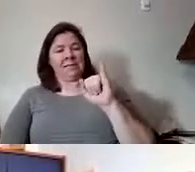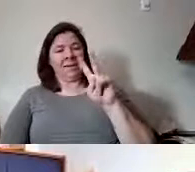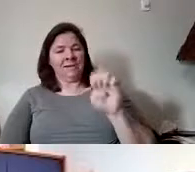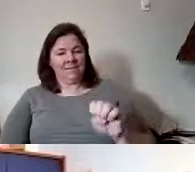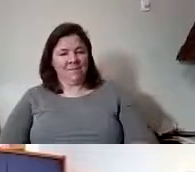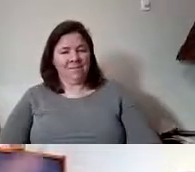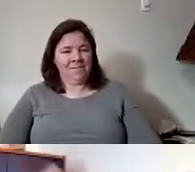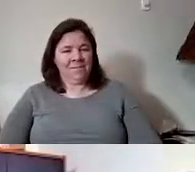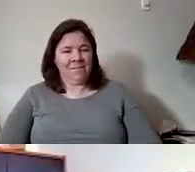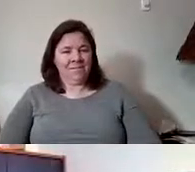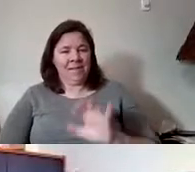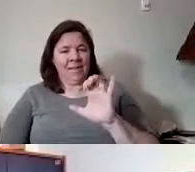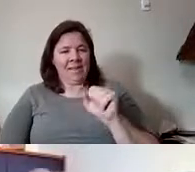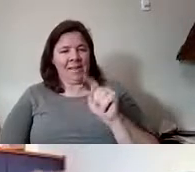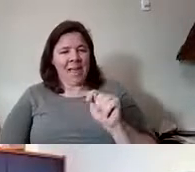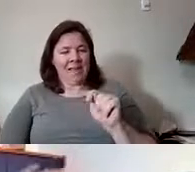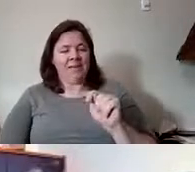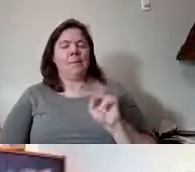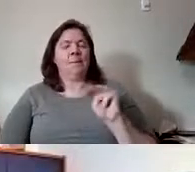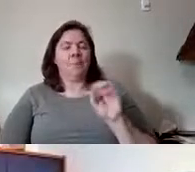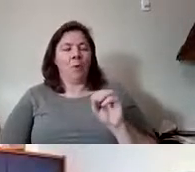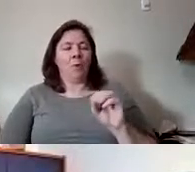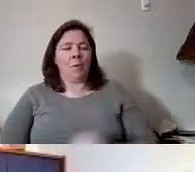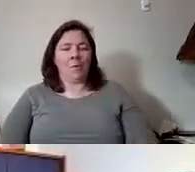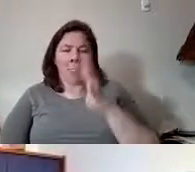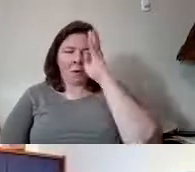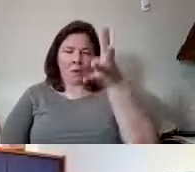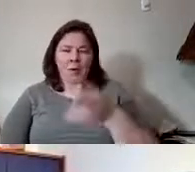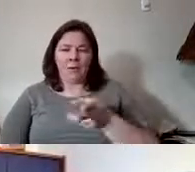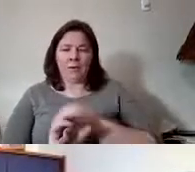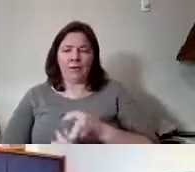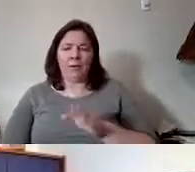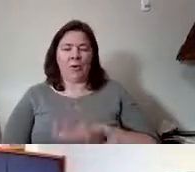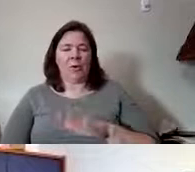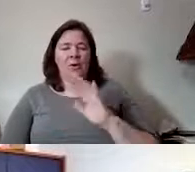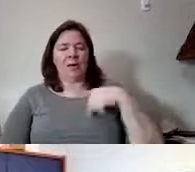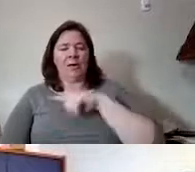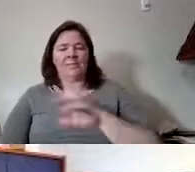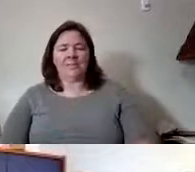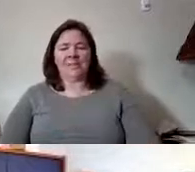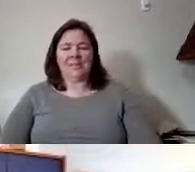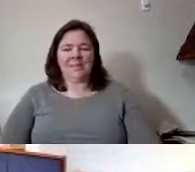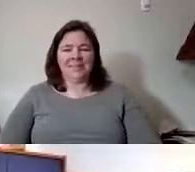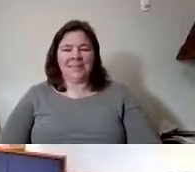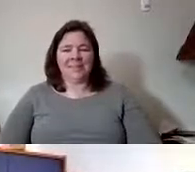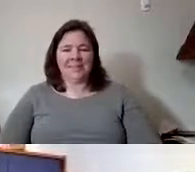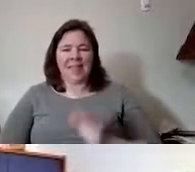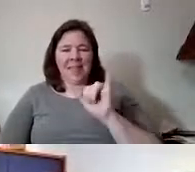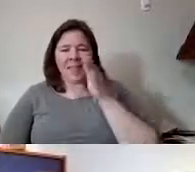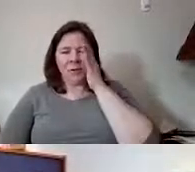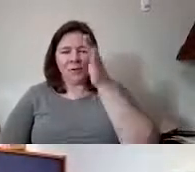Love that. Absolutely love it. Yeah, we become very creative when you join ONPASSIVE, that's for sure. There you go. That'll be the future